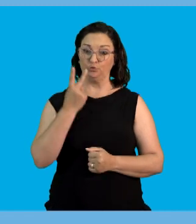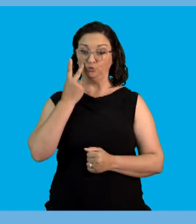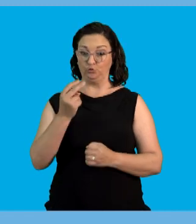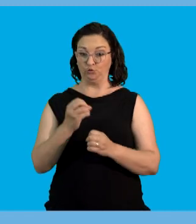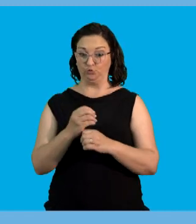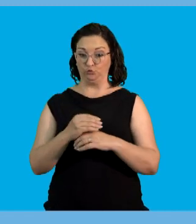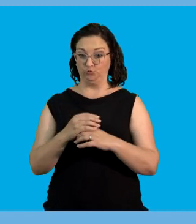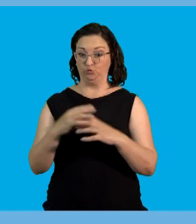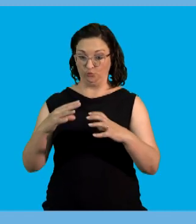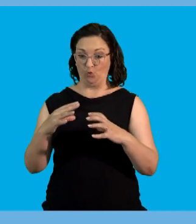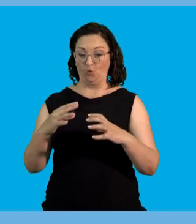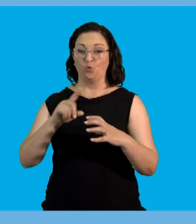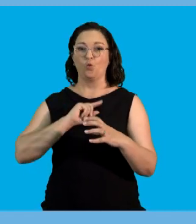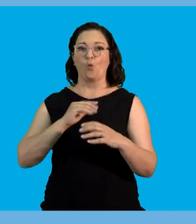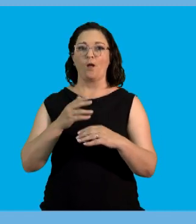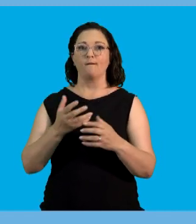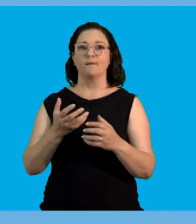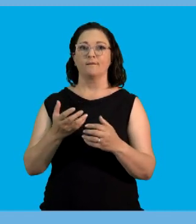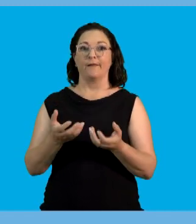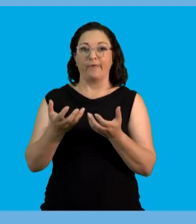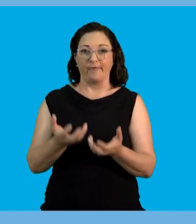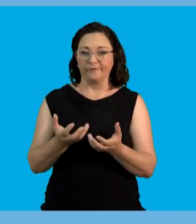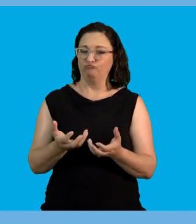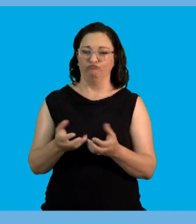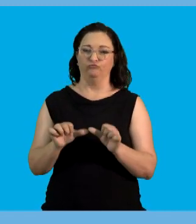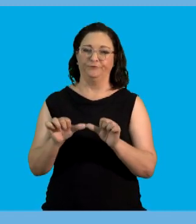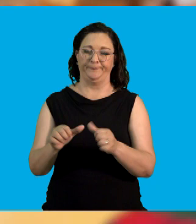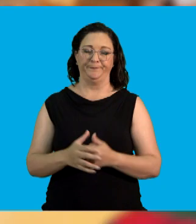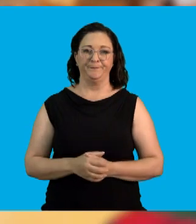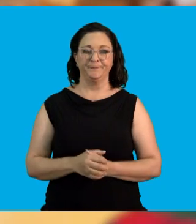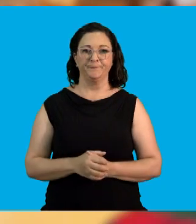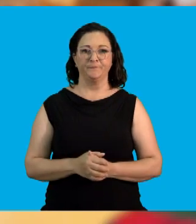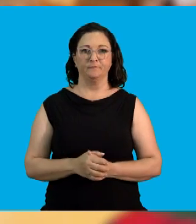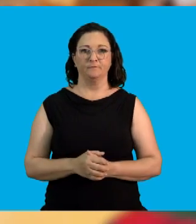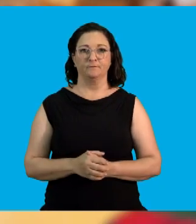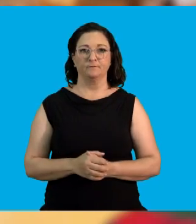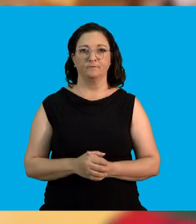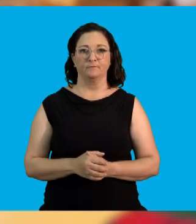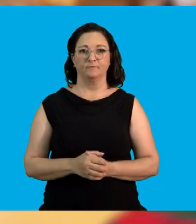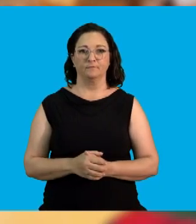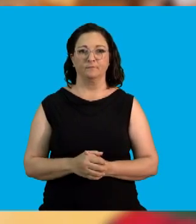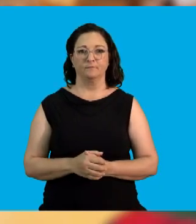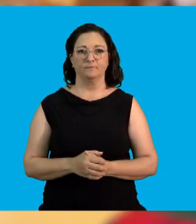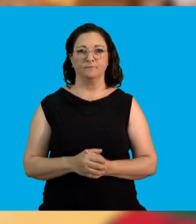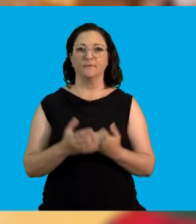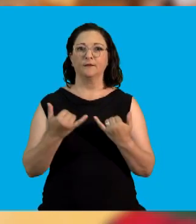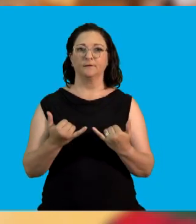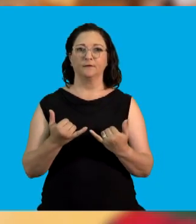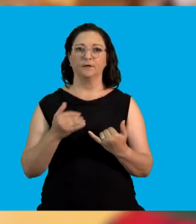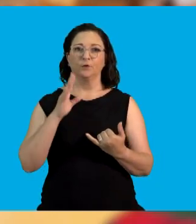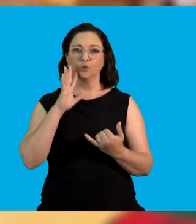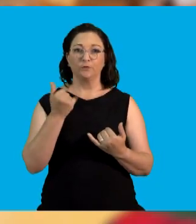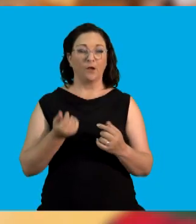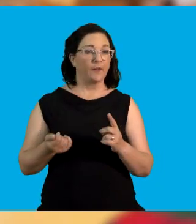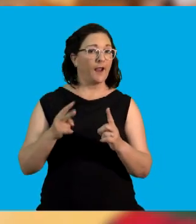larger, but the mass and the number of particles remain the same. So now, we are